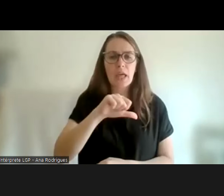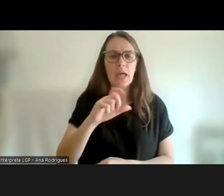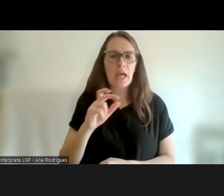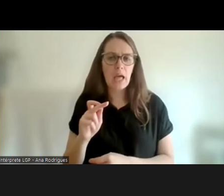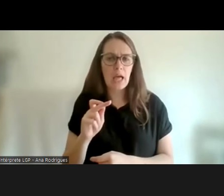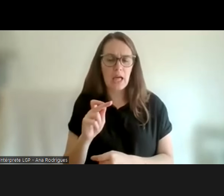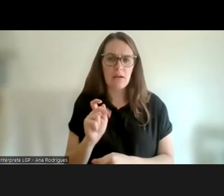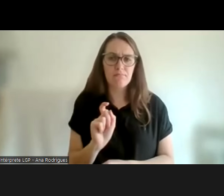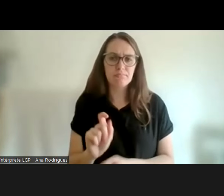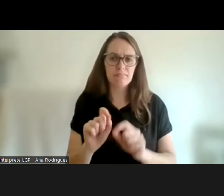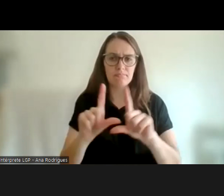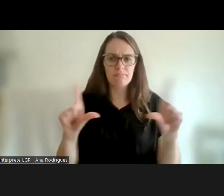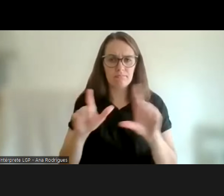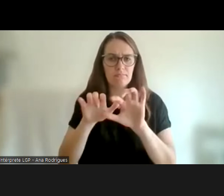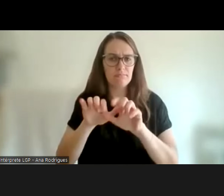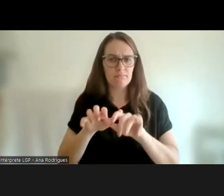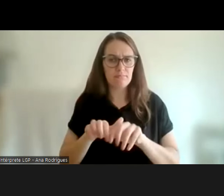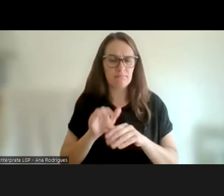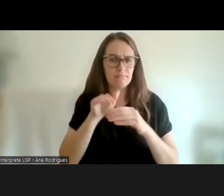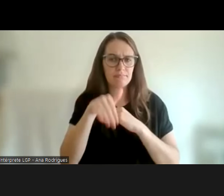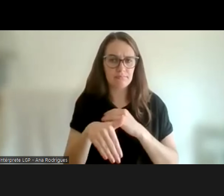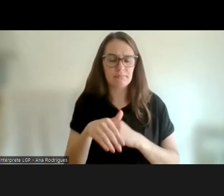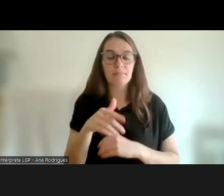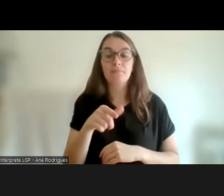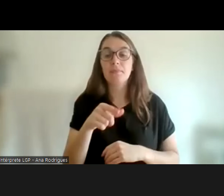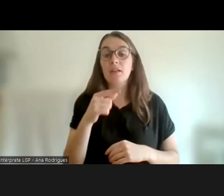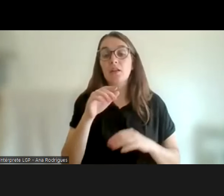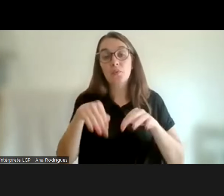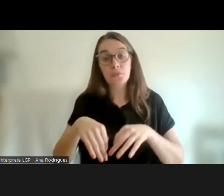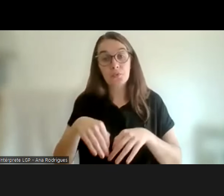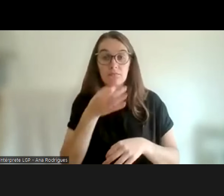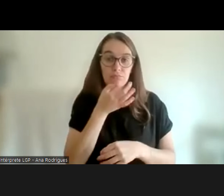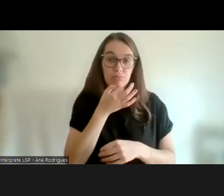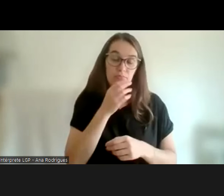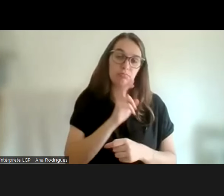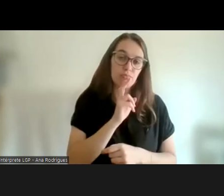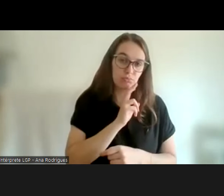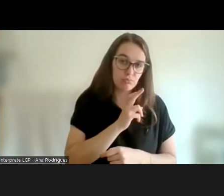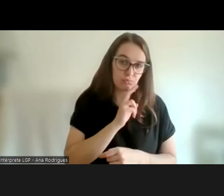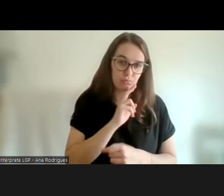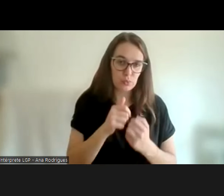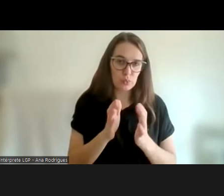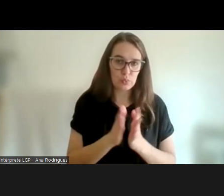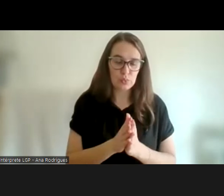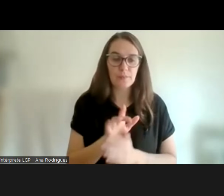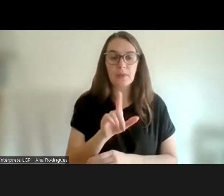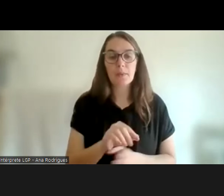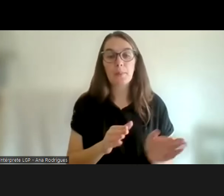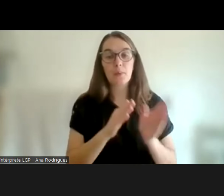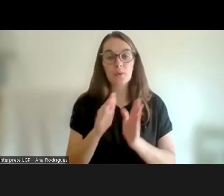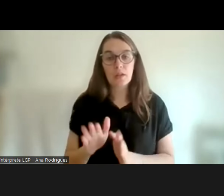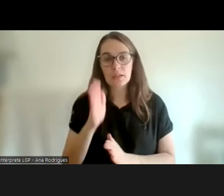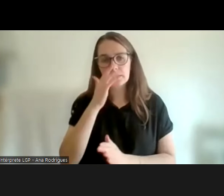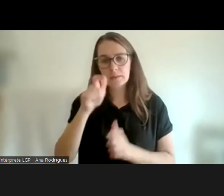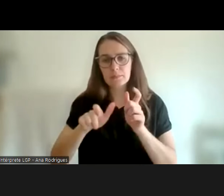section, and we will keep in mind of those questions and we will answer it at the end of the conference. And also, if the audience